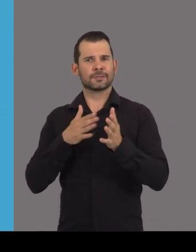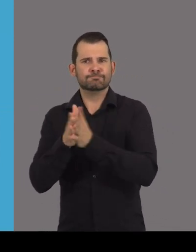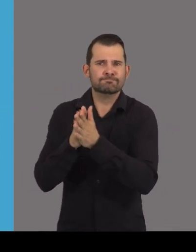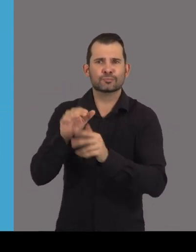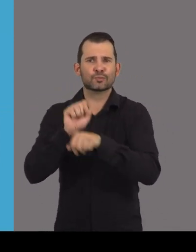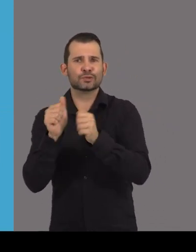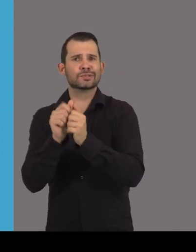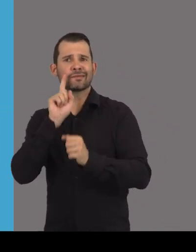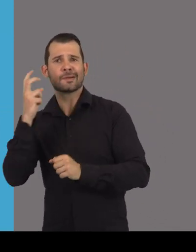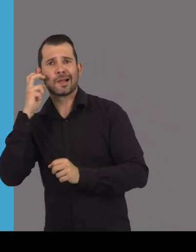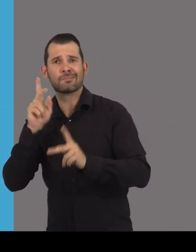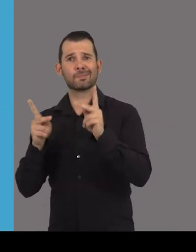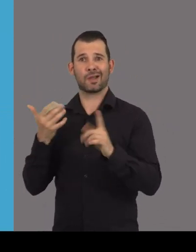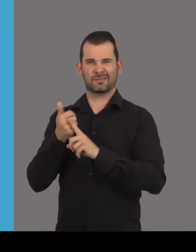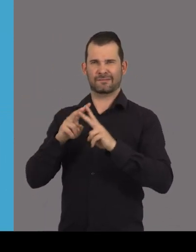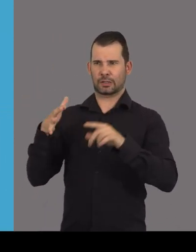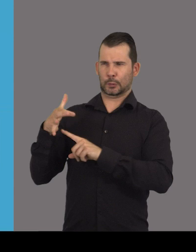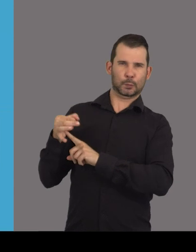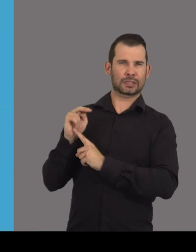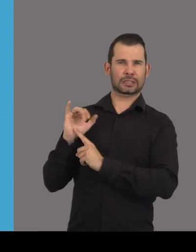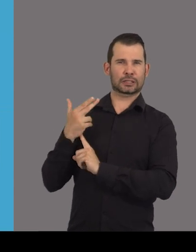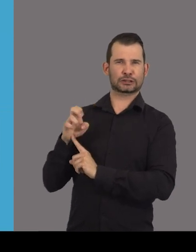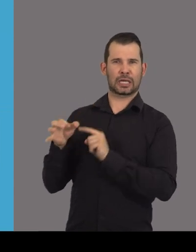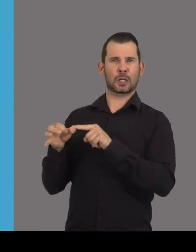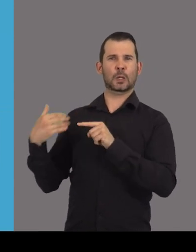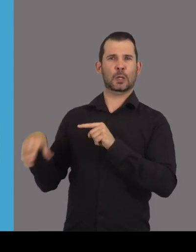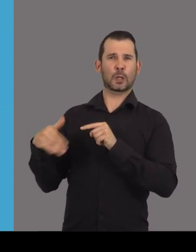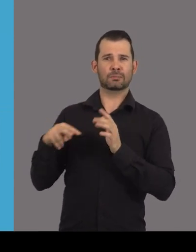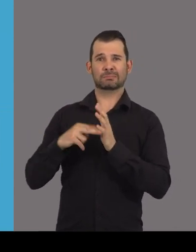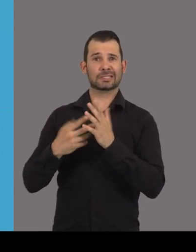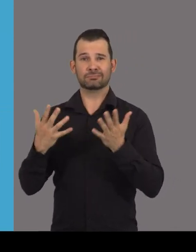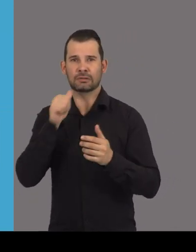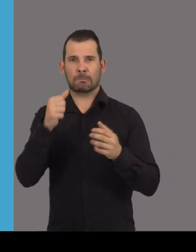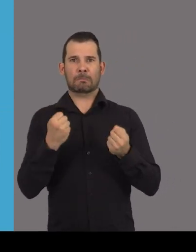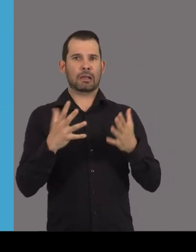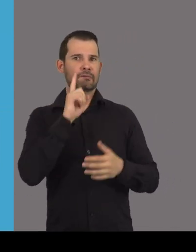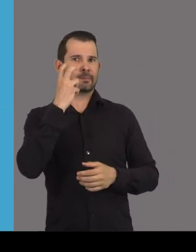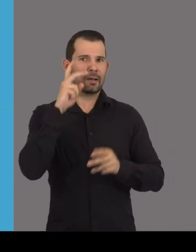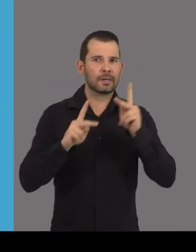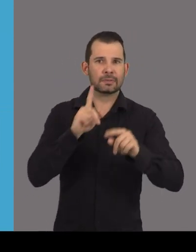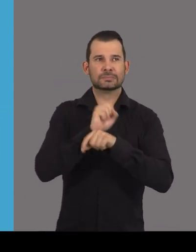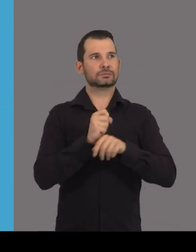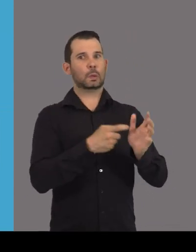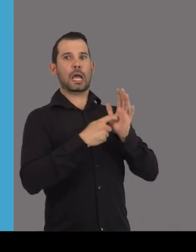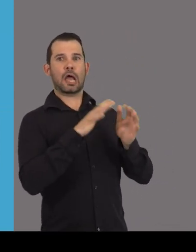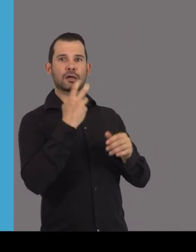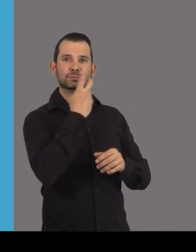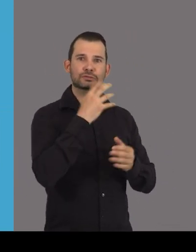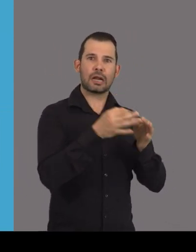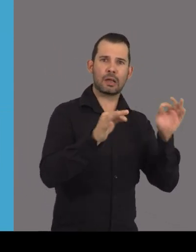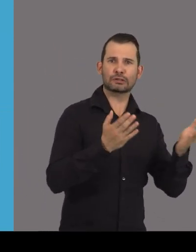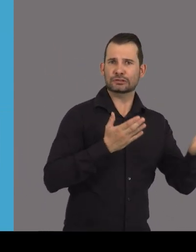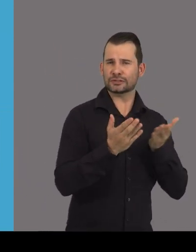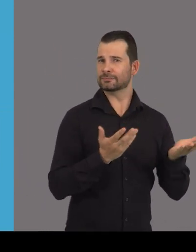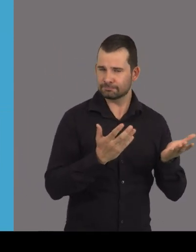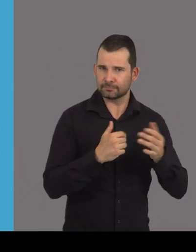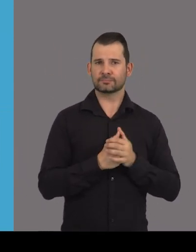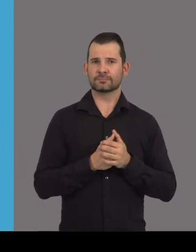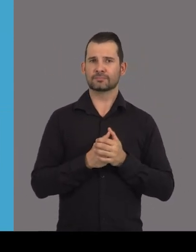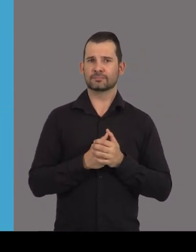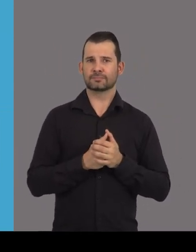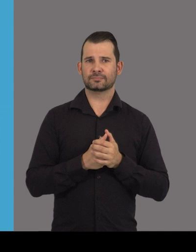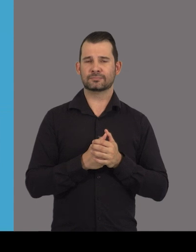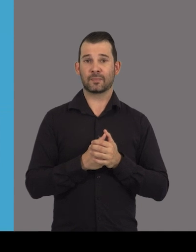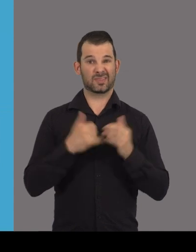I've often been told is that my interest in working with the deafblind population is very niche, and that there are not many deafblind people who would even require speech and